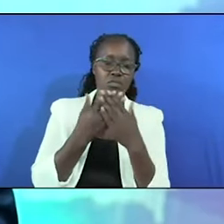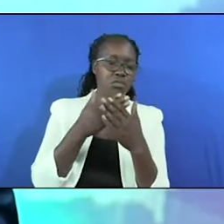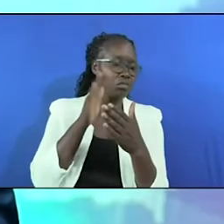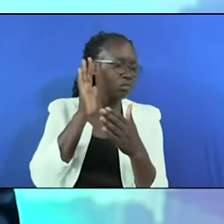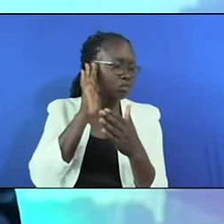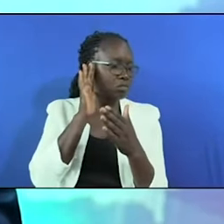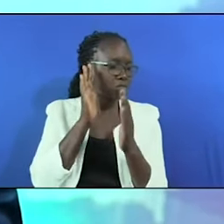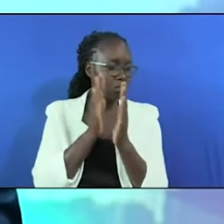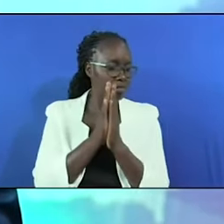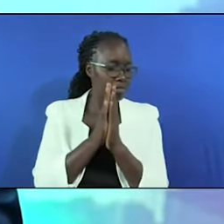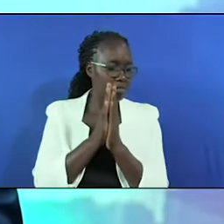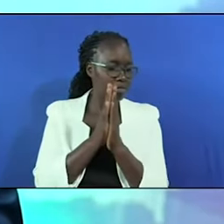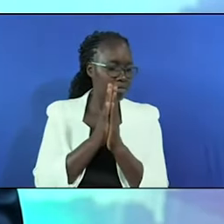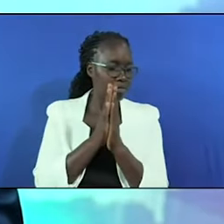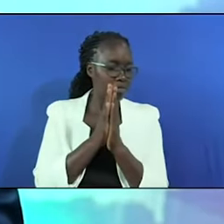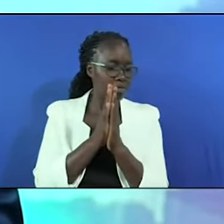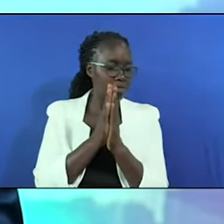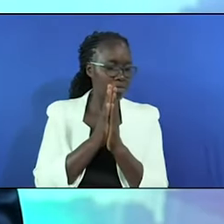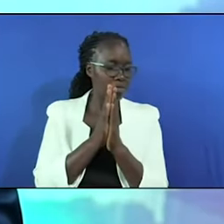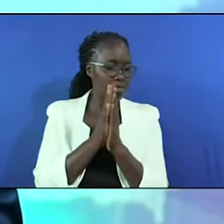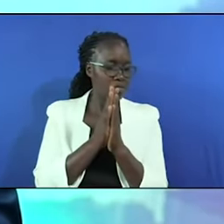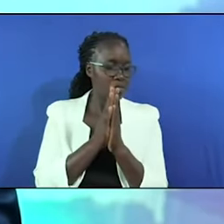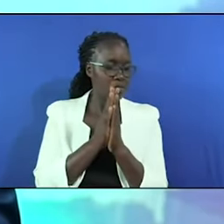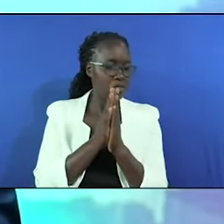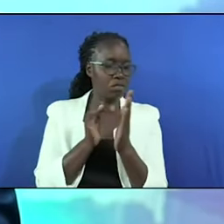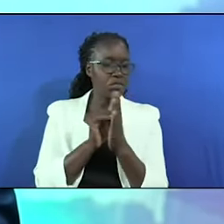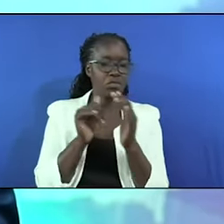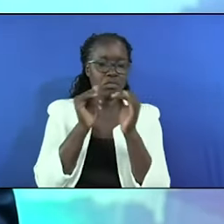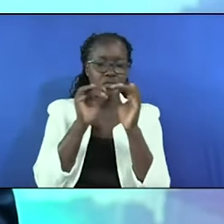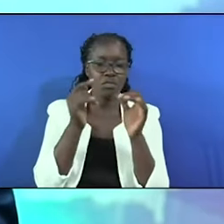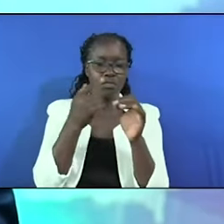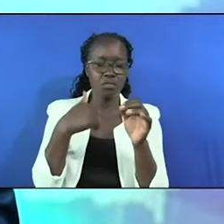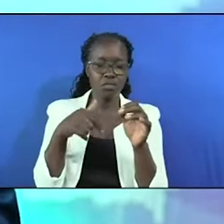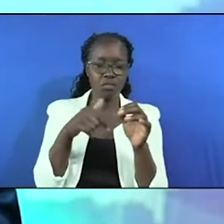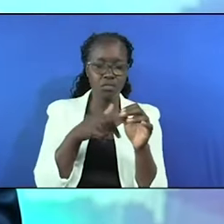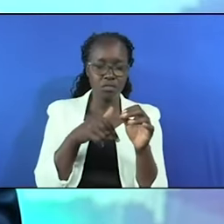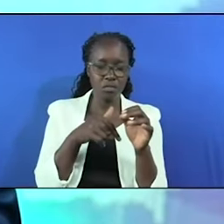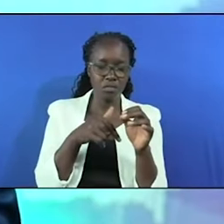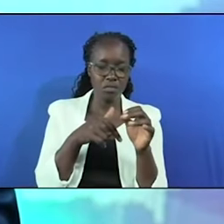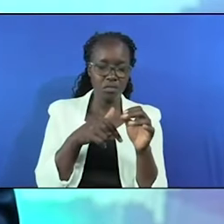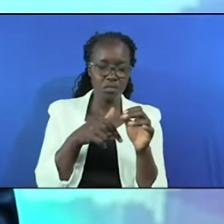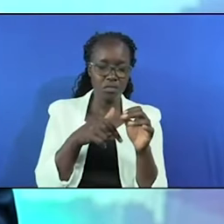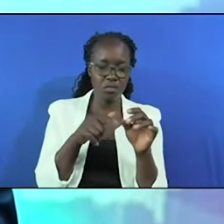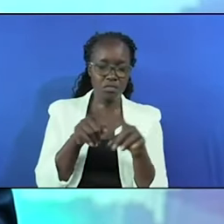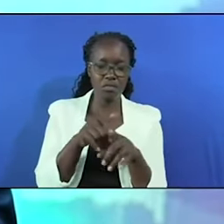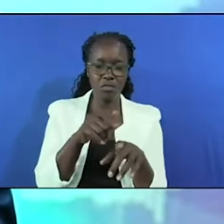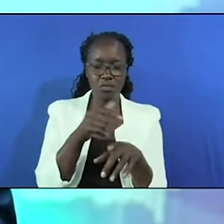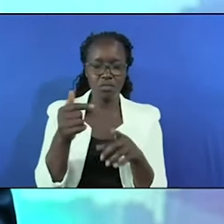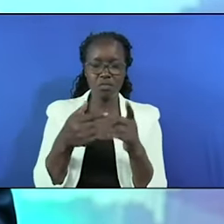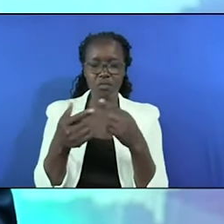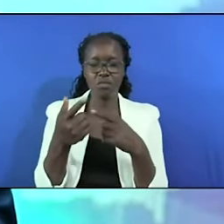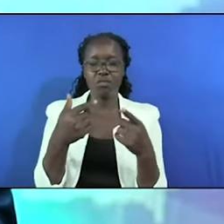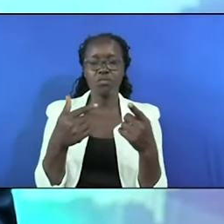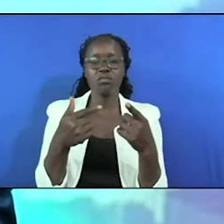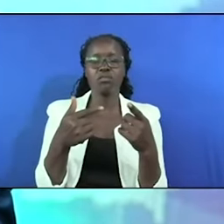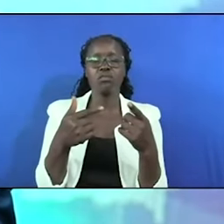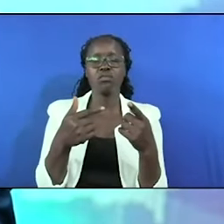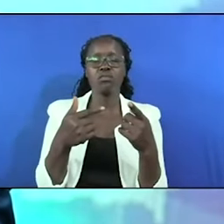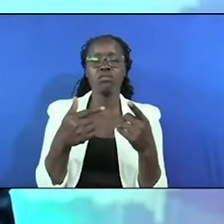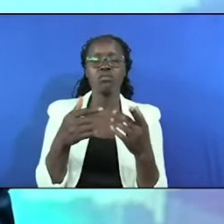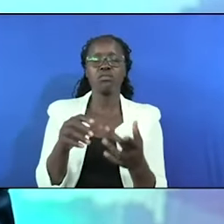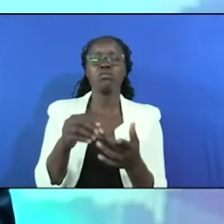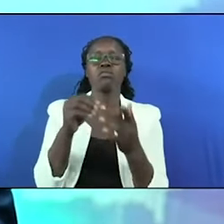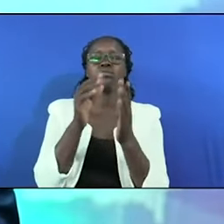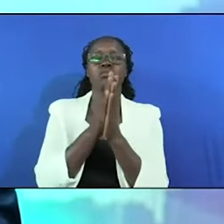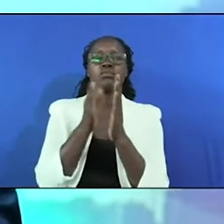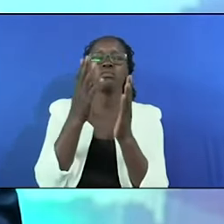hearing this prayer. Now, I pray that you may bless us to this end as the others are coming, and I'm going to make a special